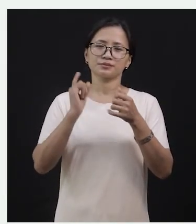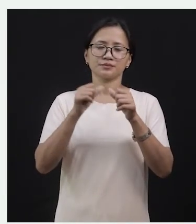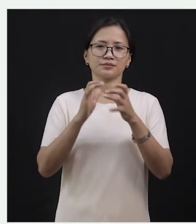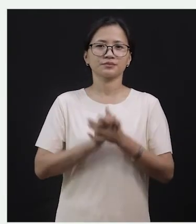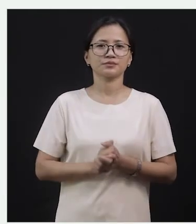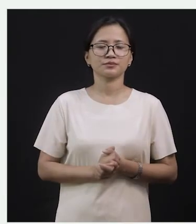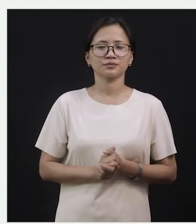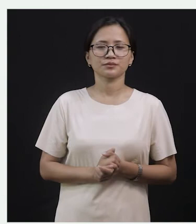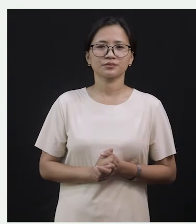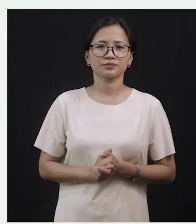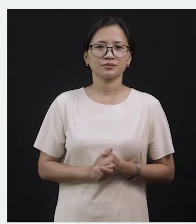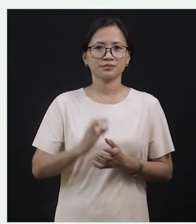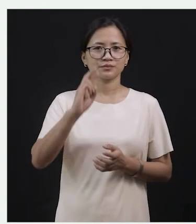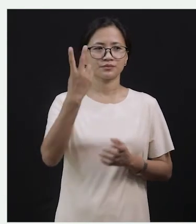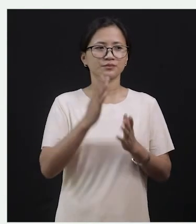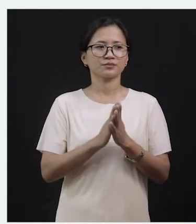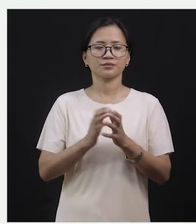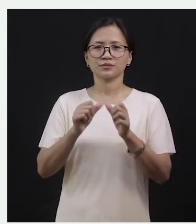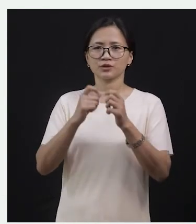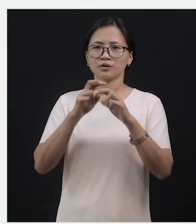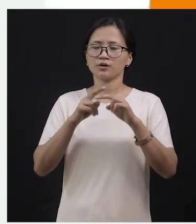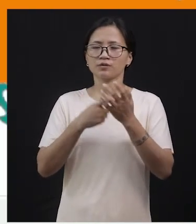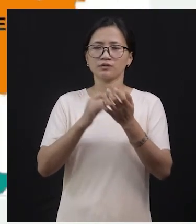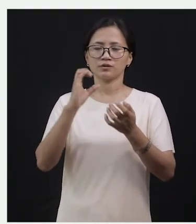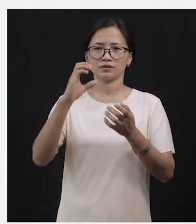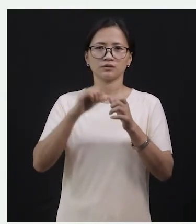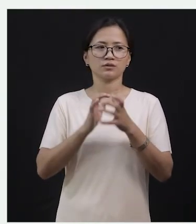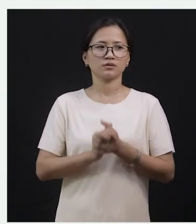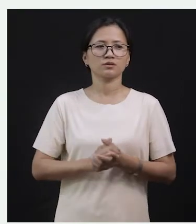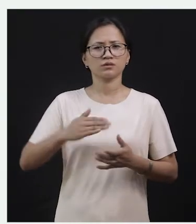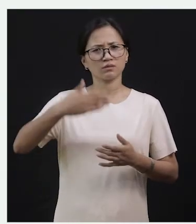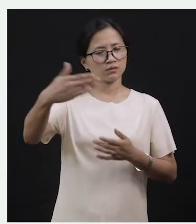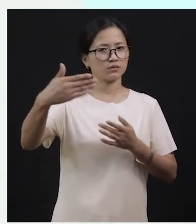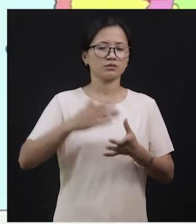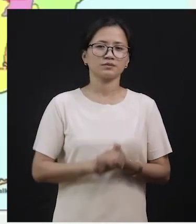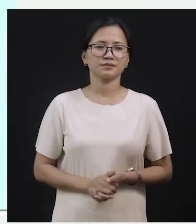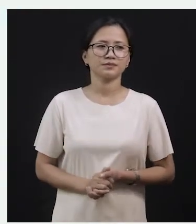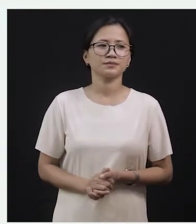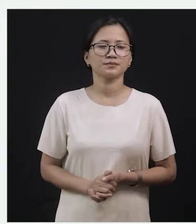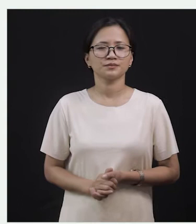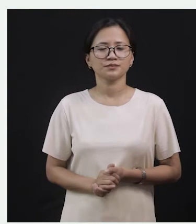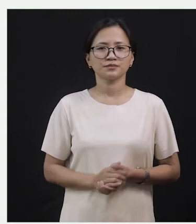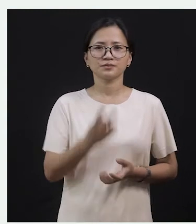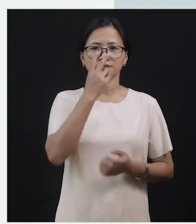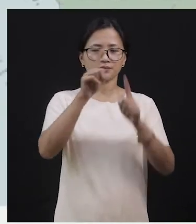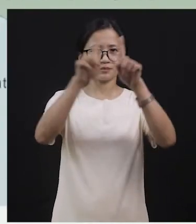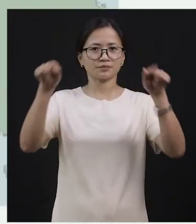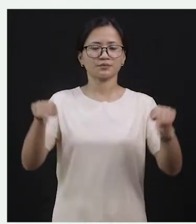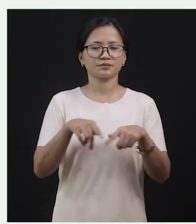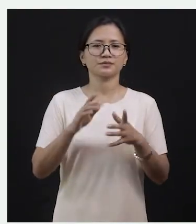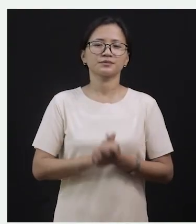to population, the second one is again Africa, so on, okay? So